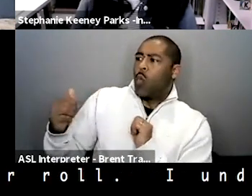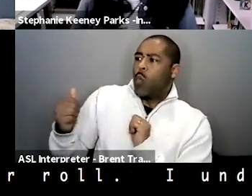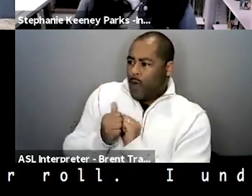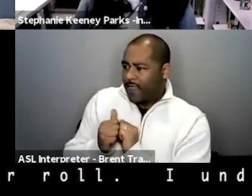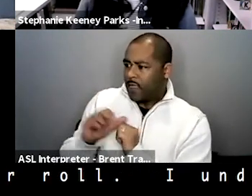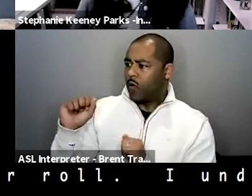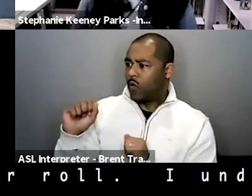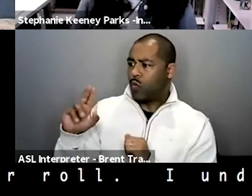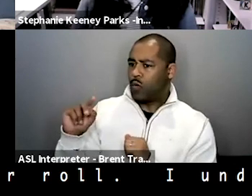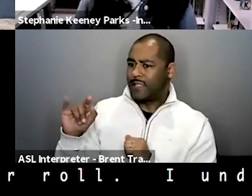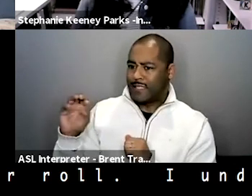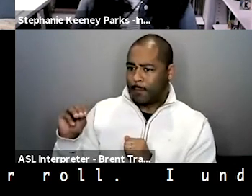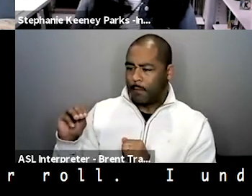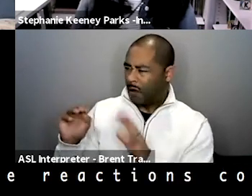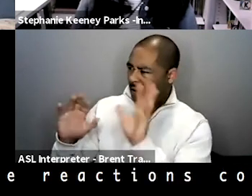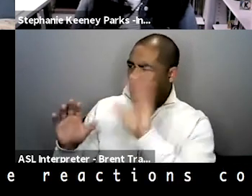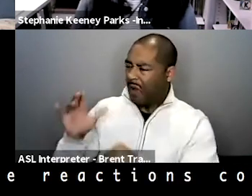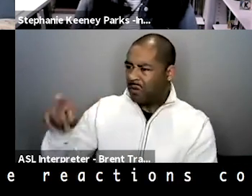roll. Okay. You know what I mean?